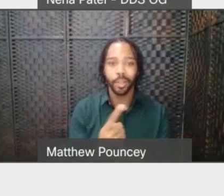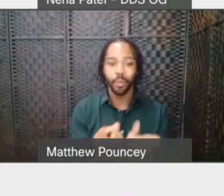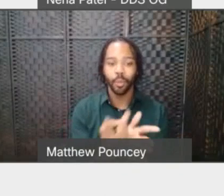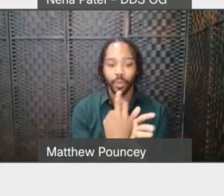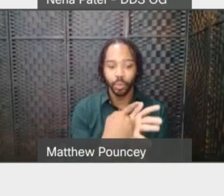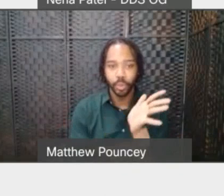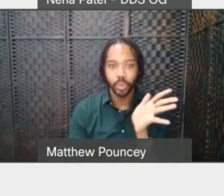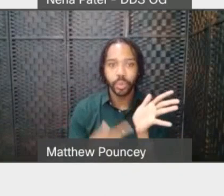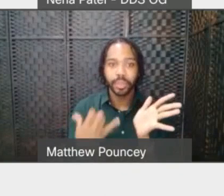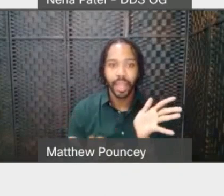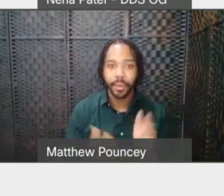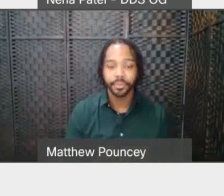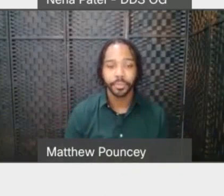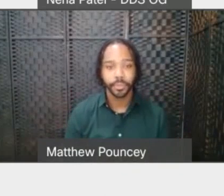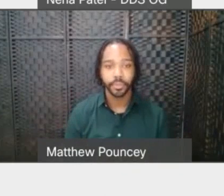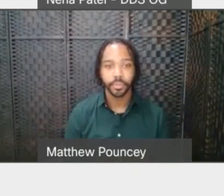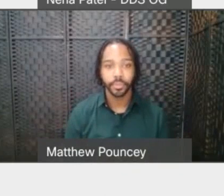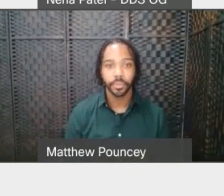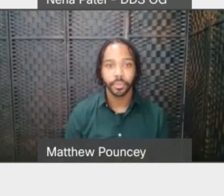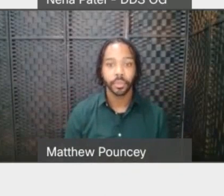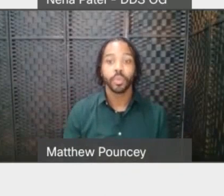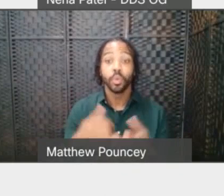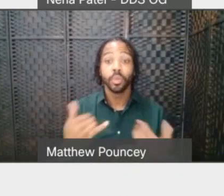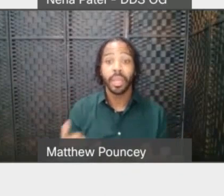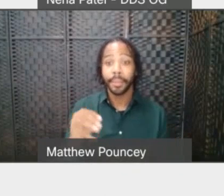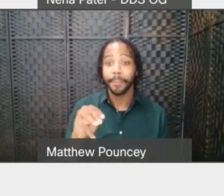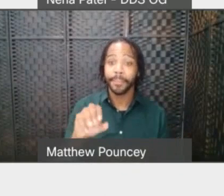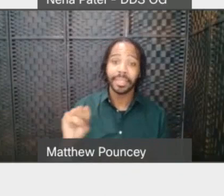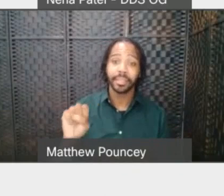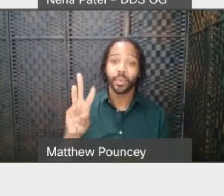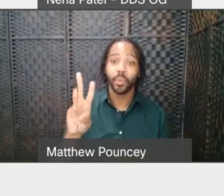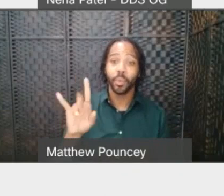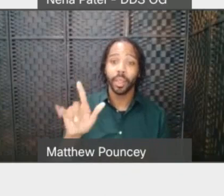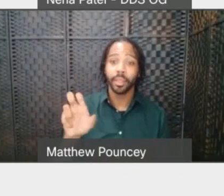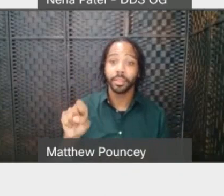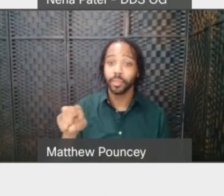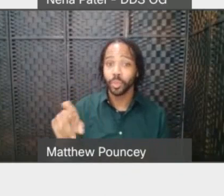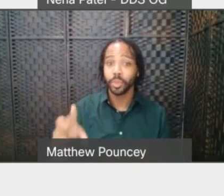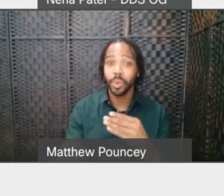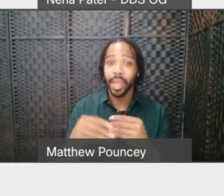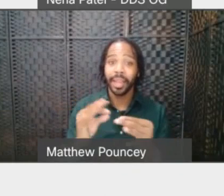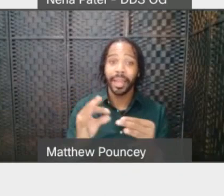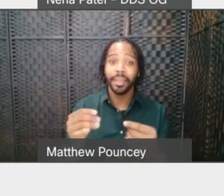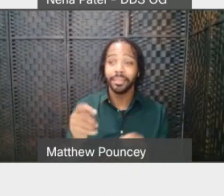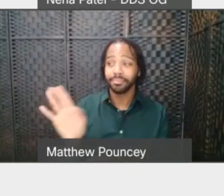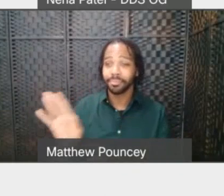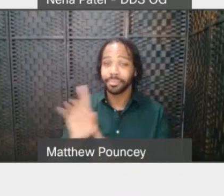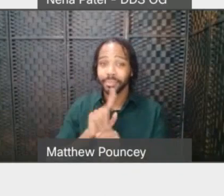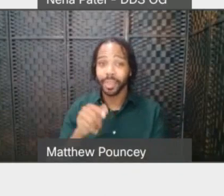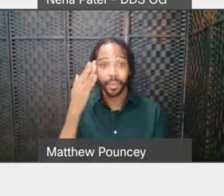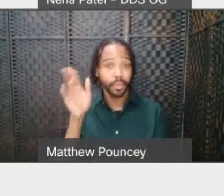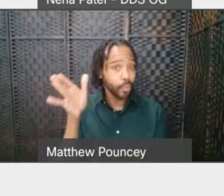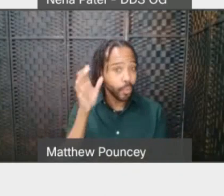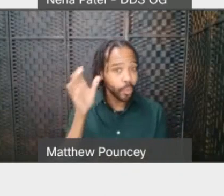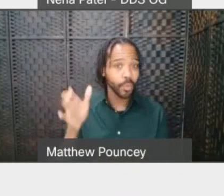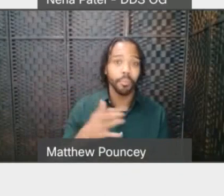done. So, Ms. Wills, if you have anything else to add in response, I don't know if you heard